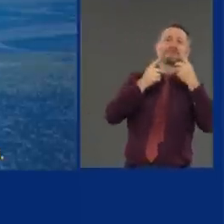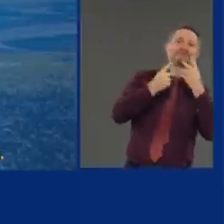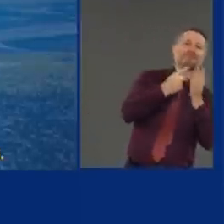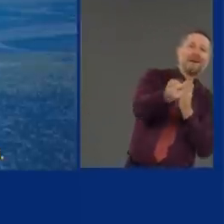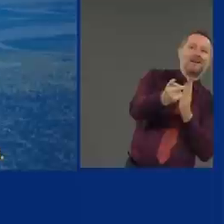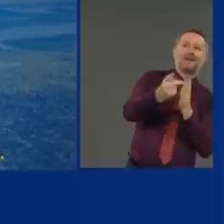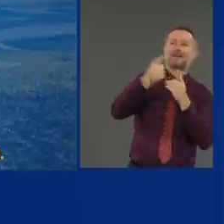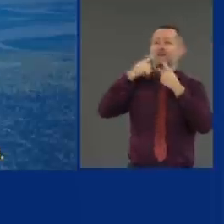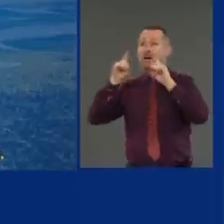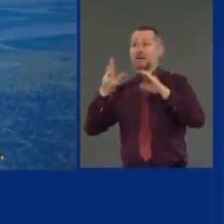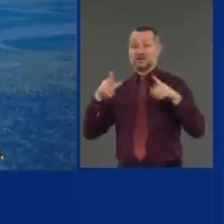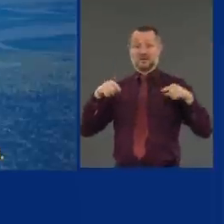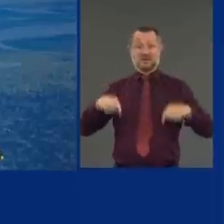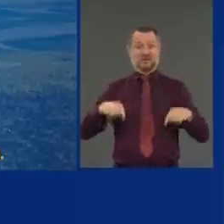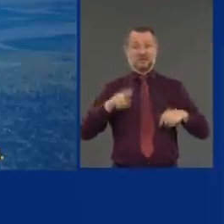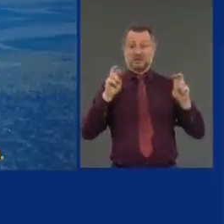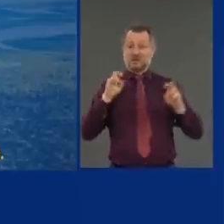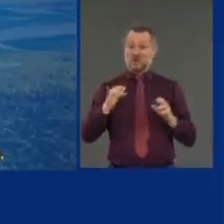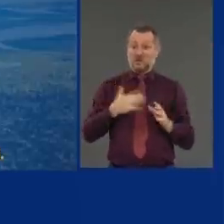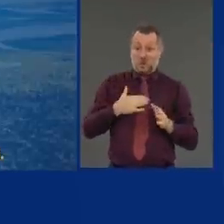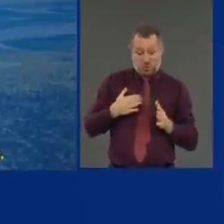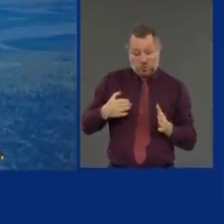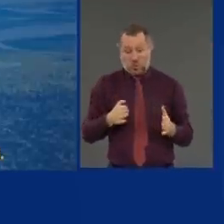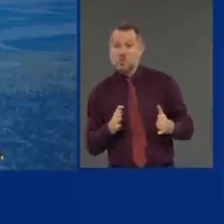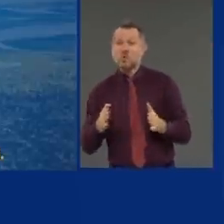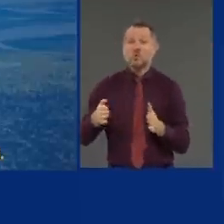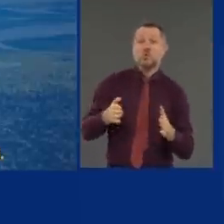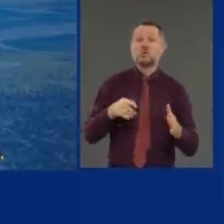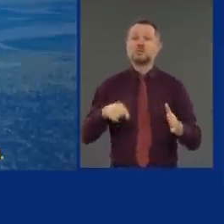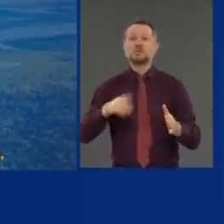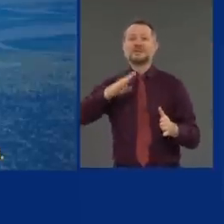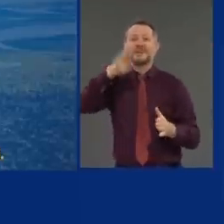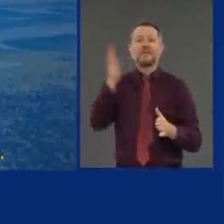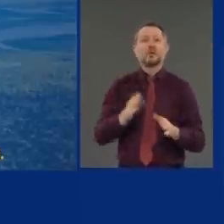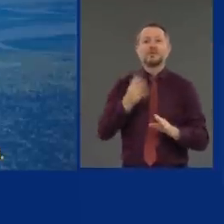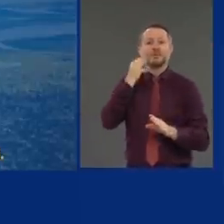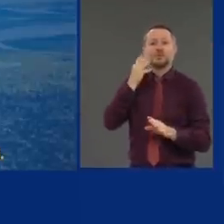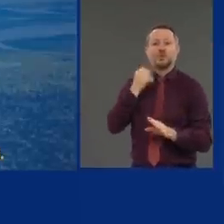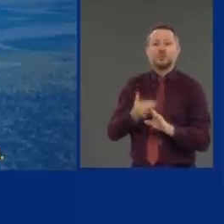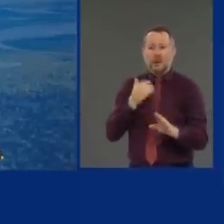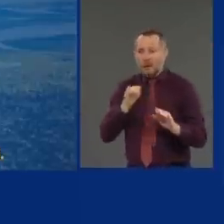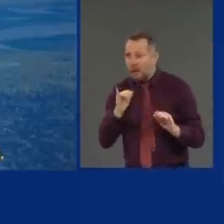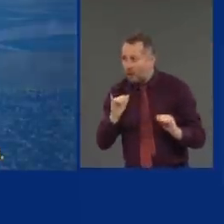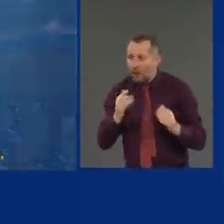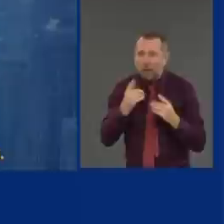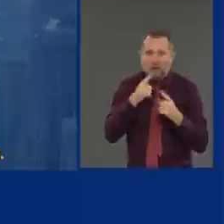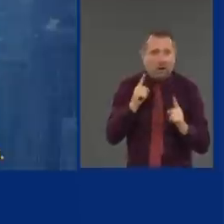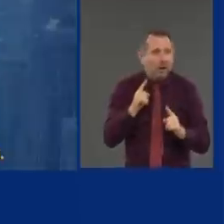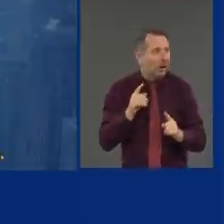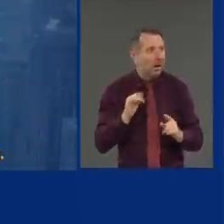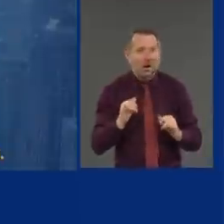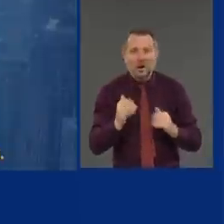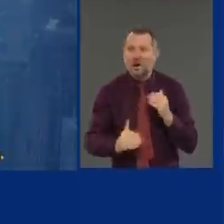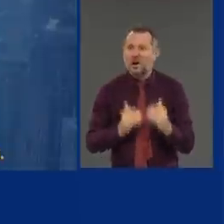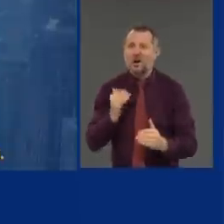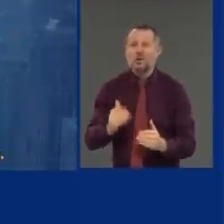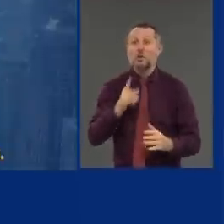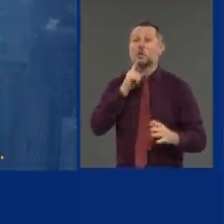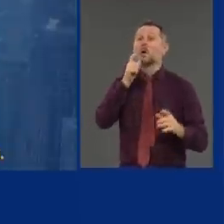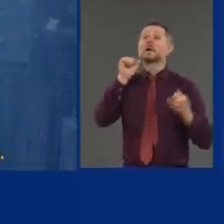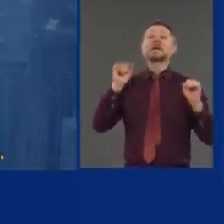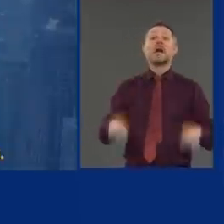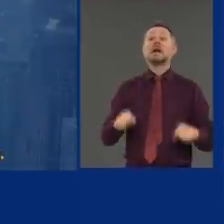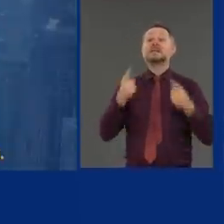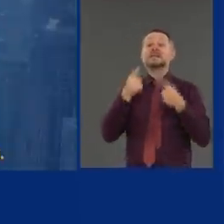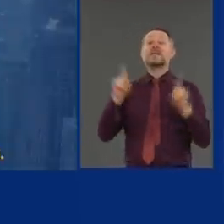one has traveled successfully. But if any place can travel it successfully, it's going to be in the state of New York. Every region